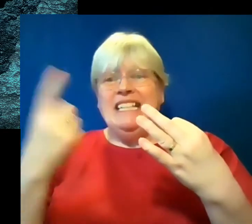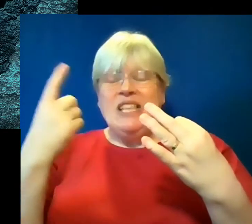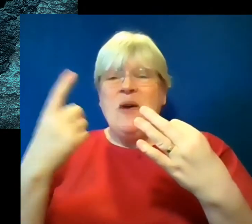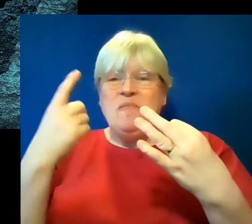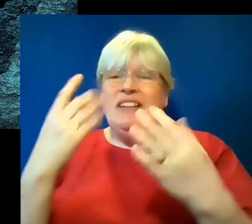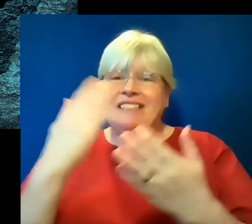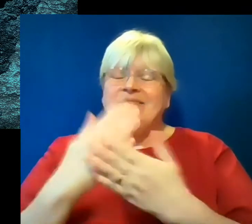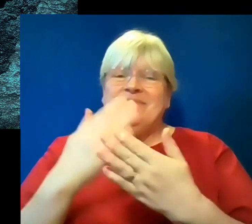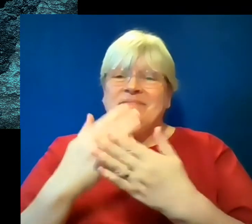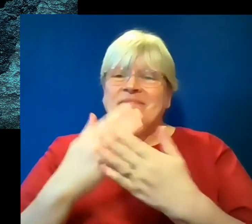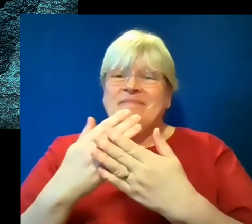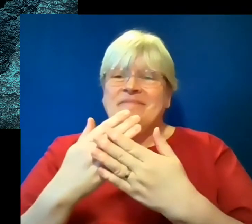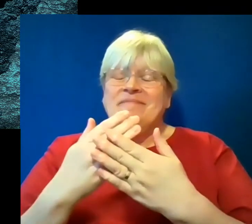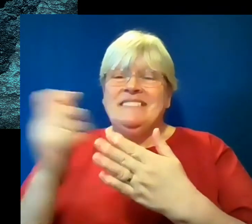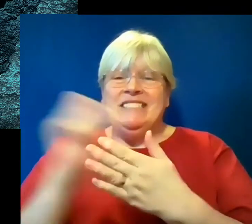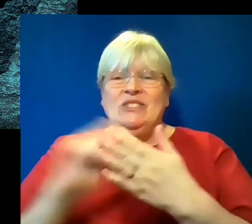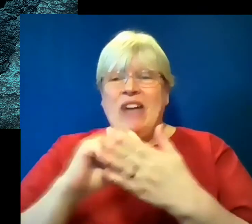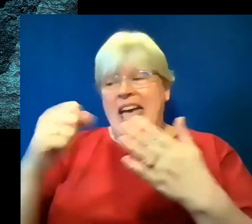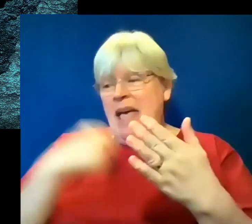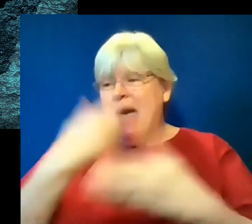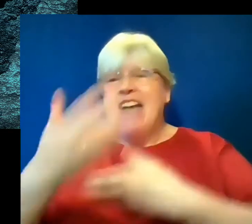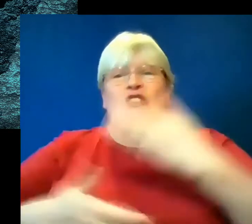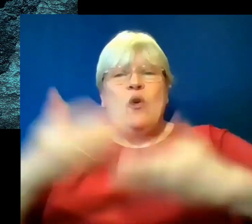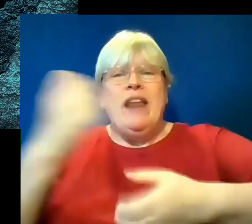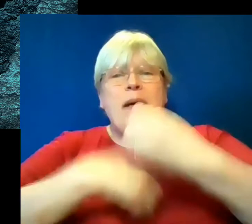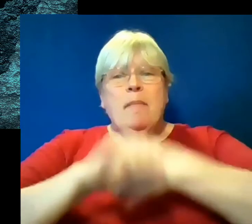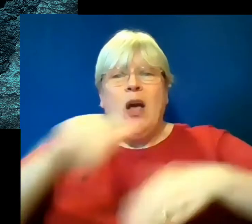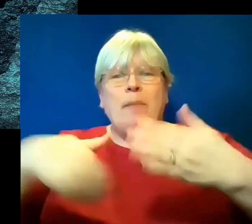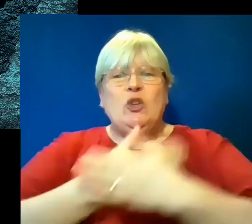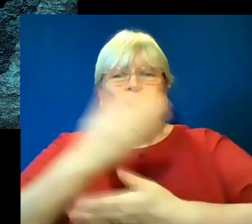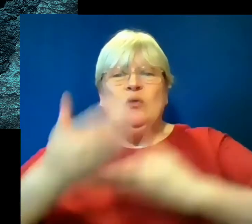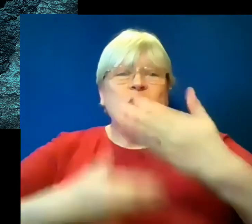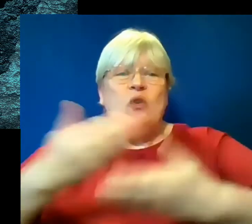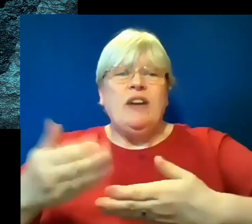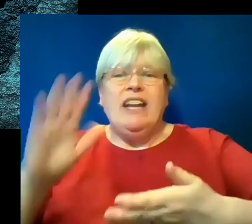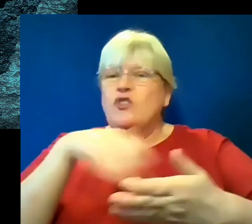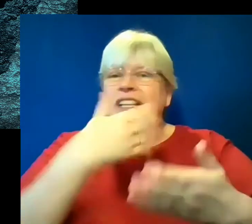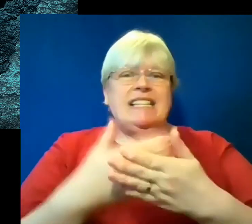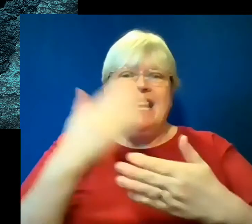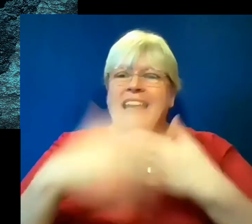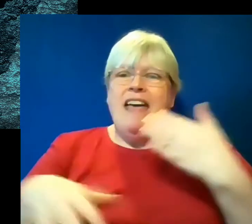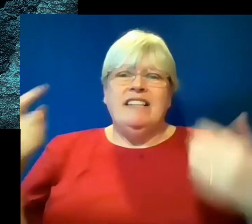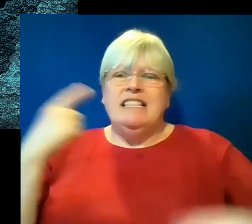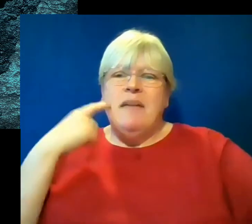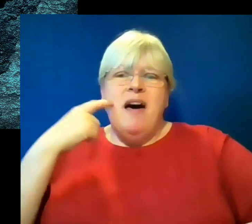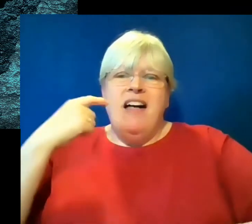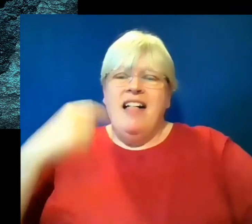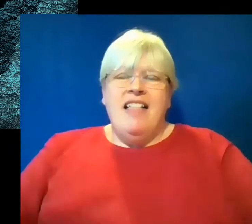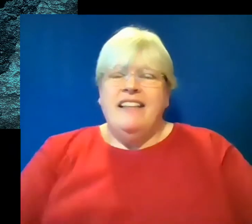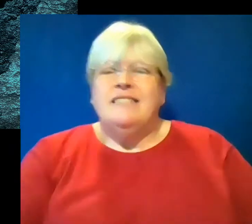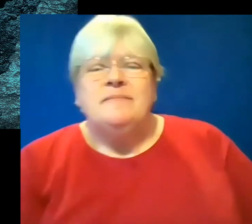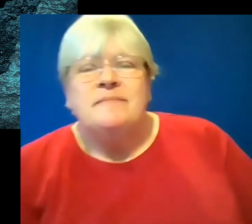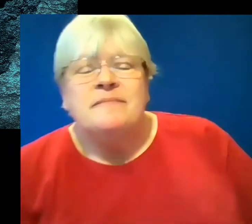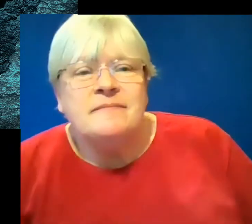sculpting your story into a new story, because I think translating is never as simple as just putting each